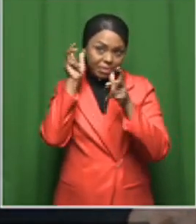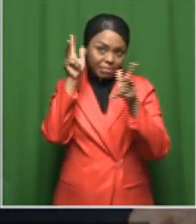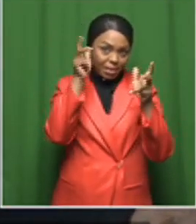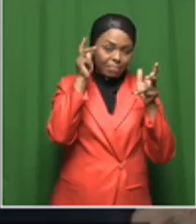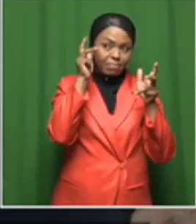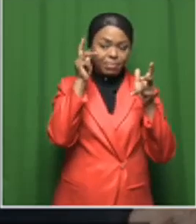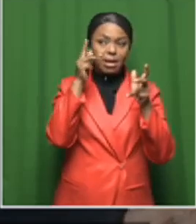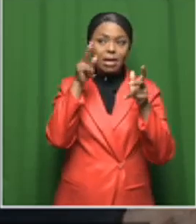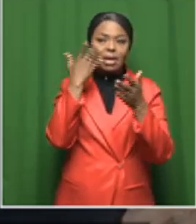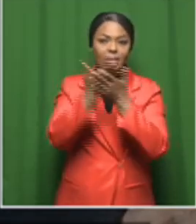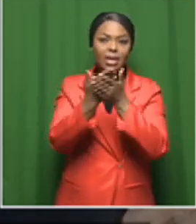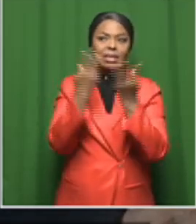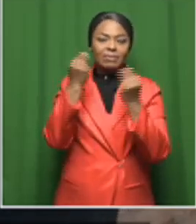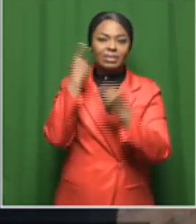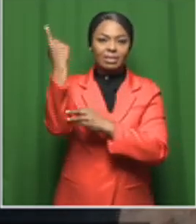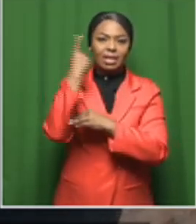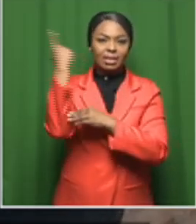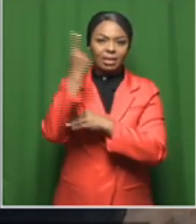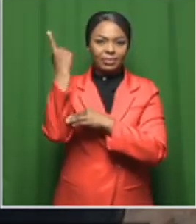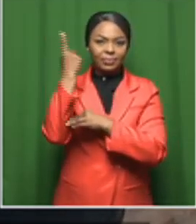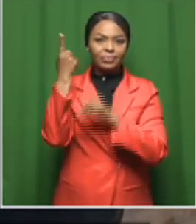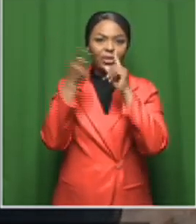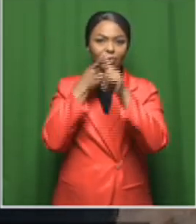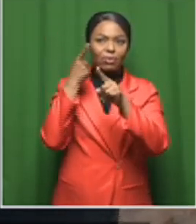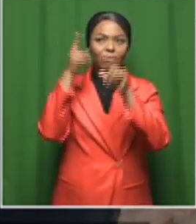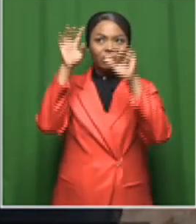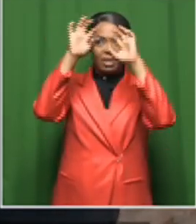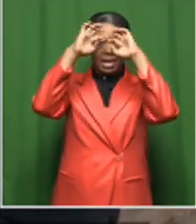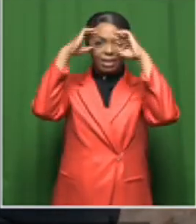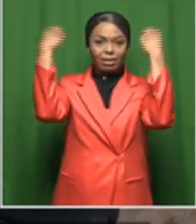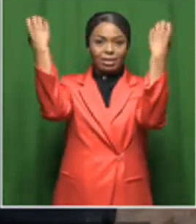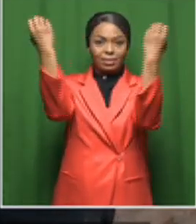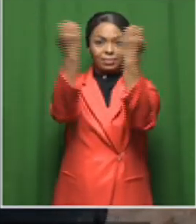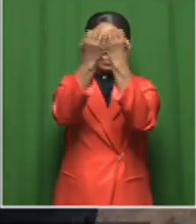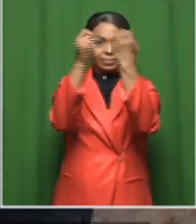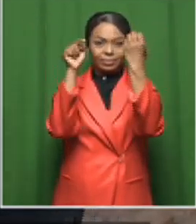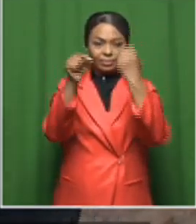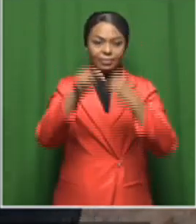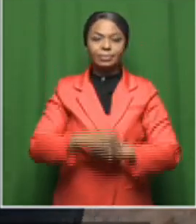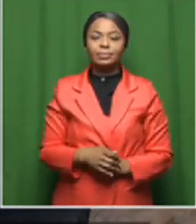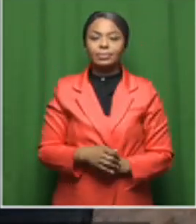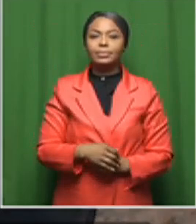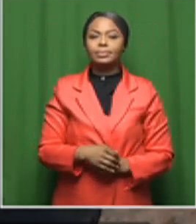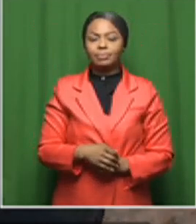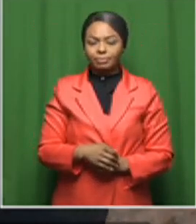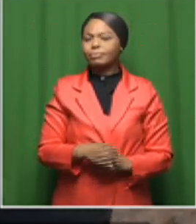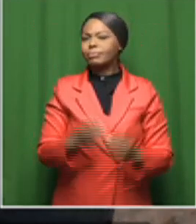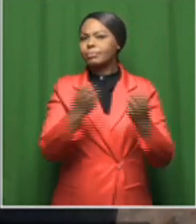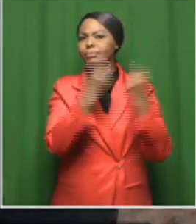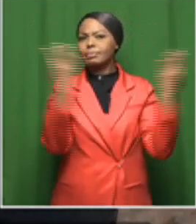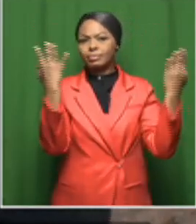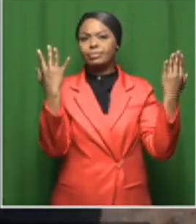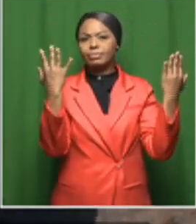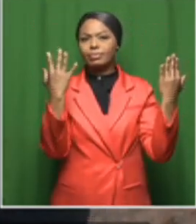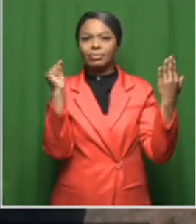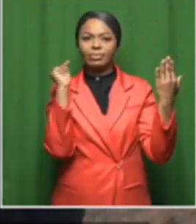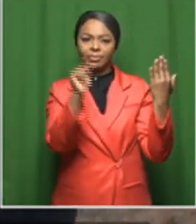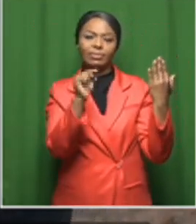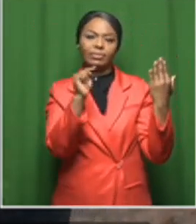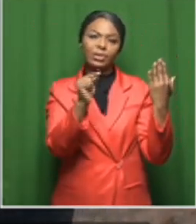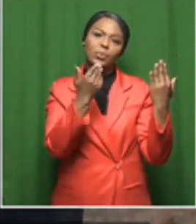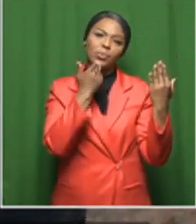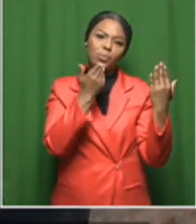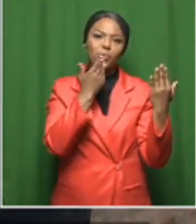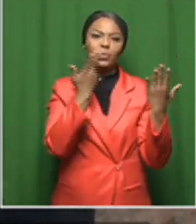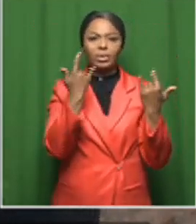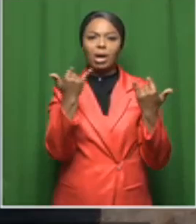signals from the universe. Yeah. So this is an intergovernmental project, and a lot of those that are investors